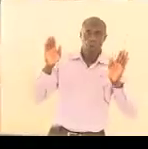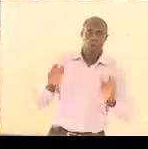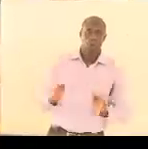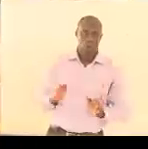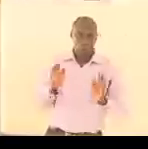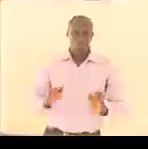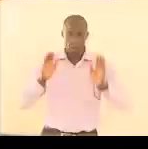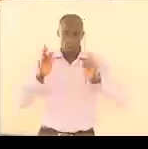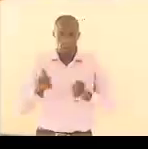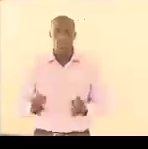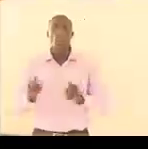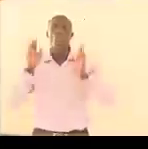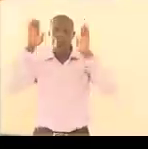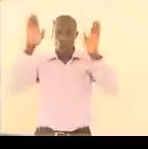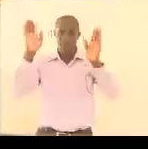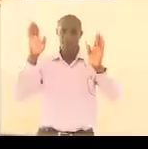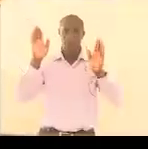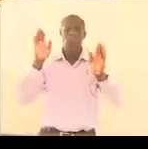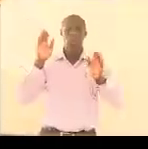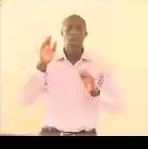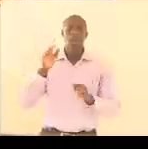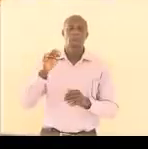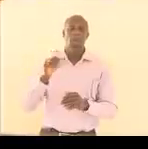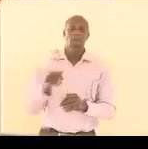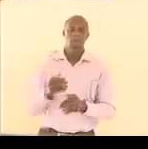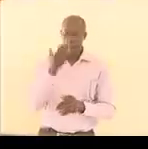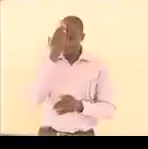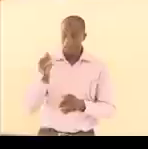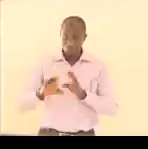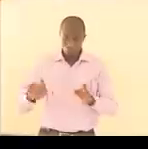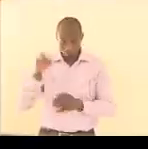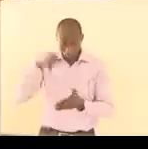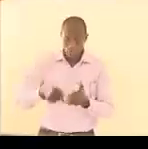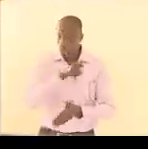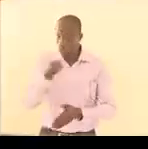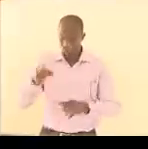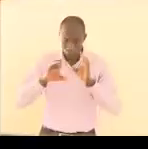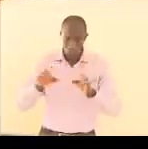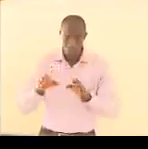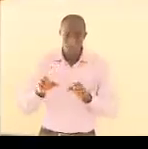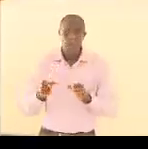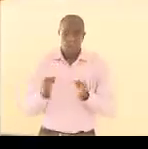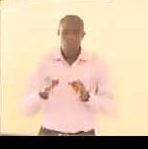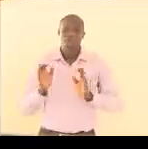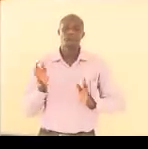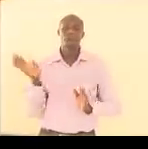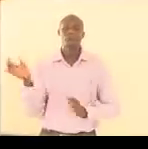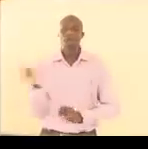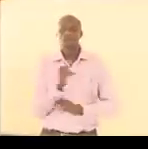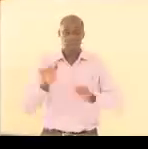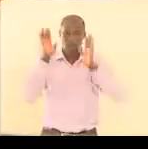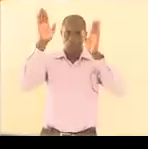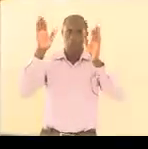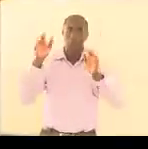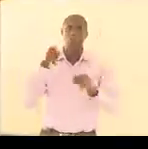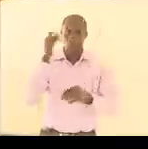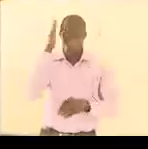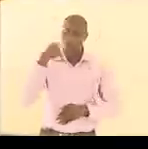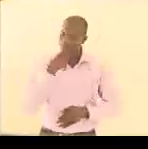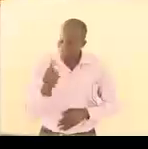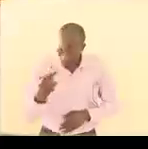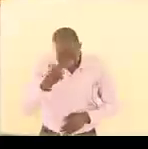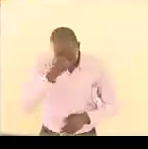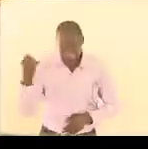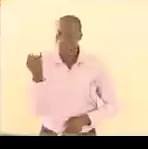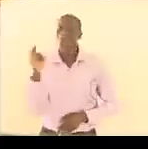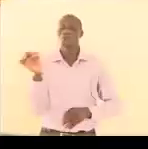people normally wonder why you do what you do, right? Aha. And if they wonder why you are doing what you are doing, then you will